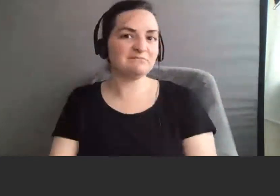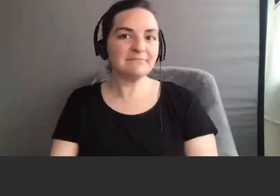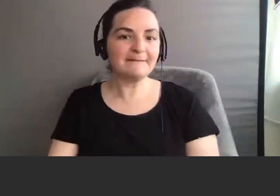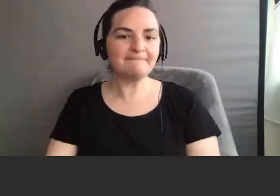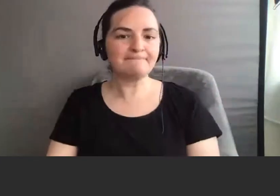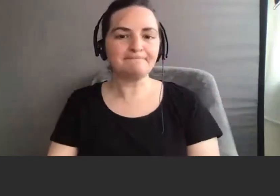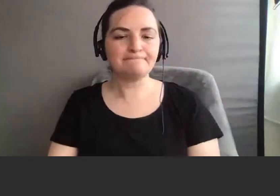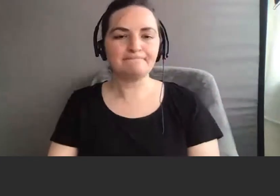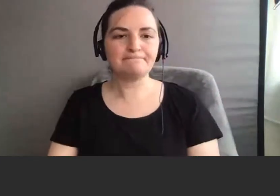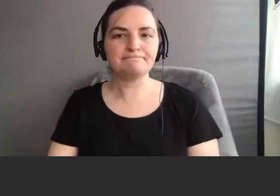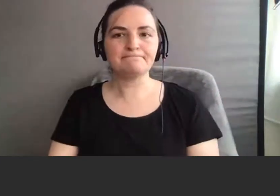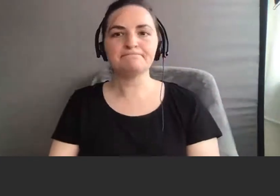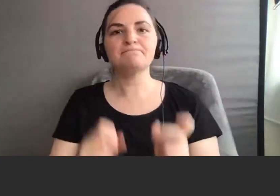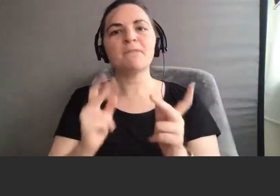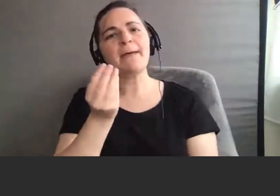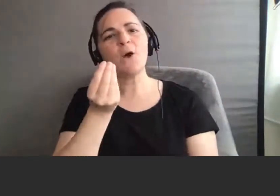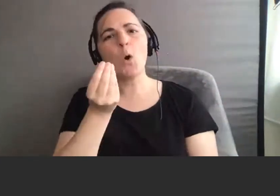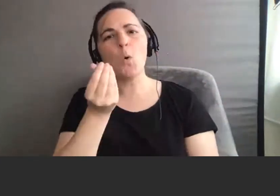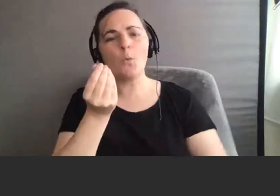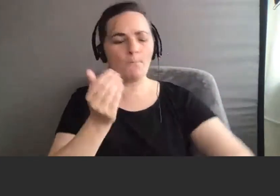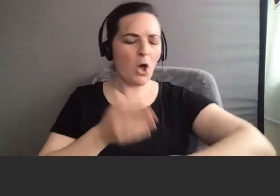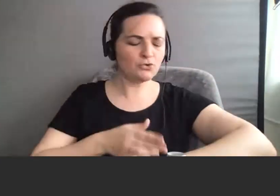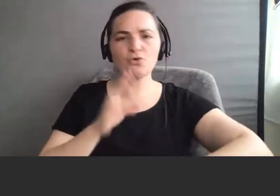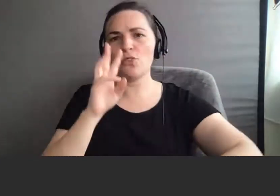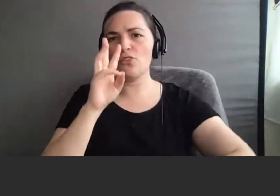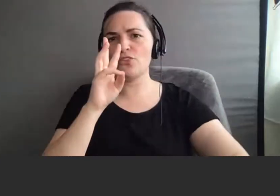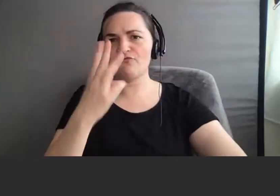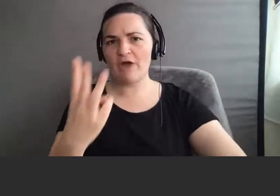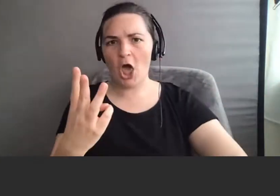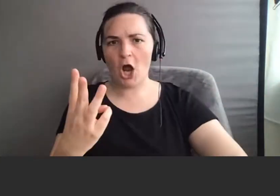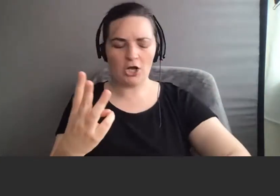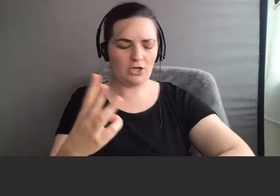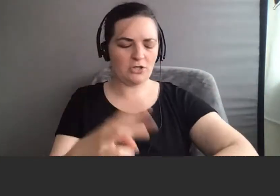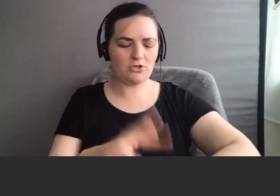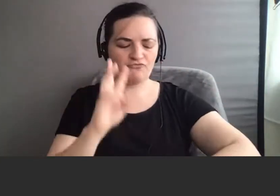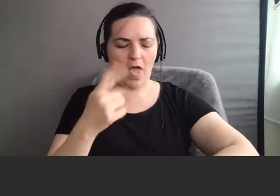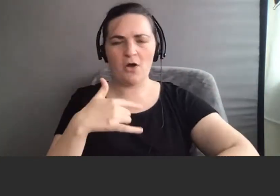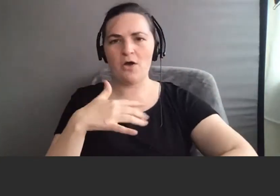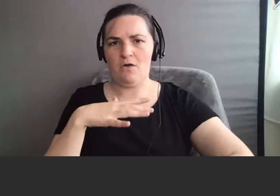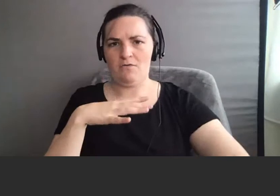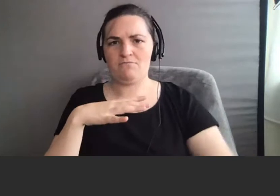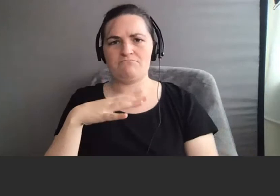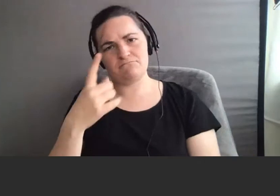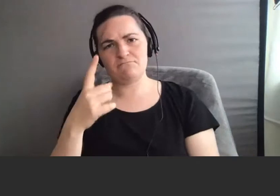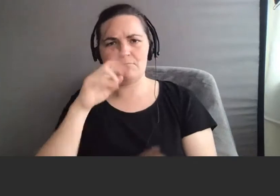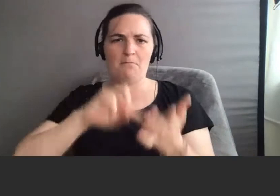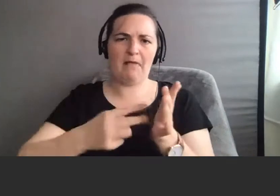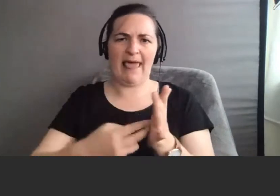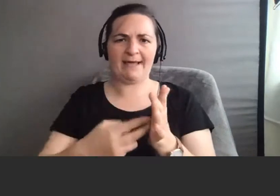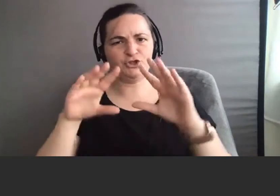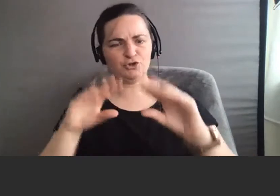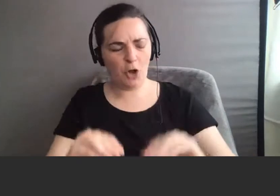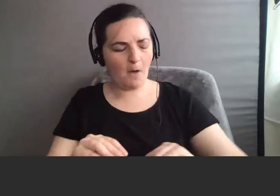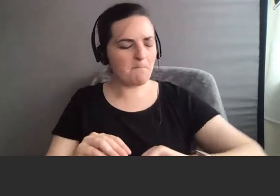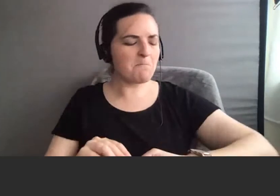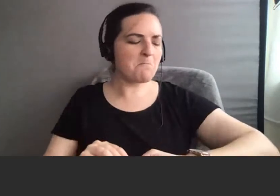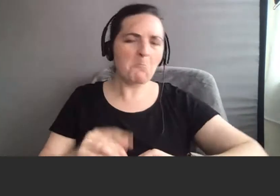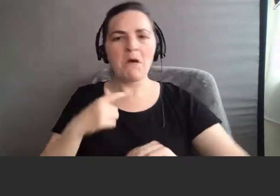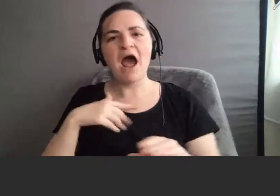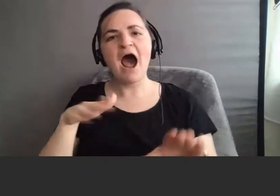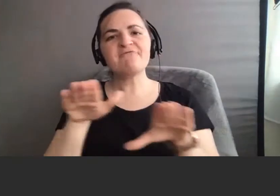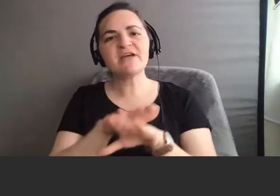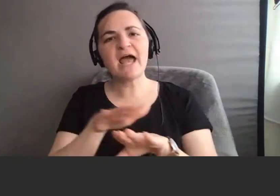Okay, it's coming up to 3 o'clock, which is when I was going to stop. I think I've covered all of the stuff that I really wanted